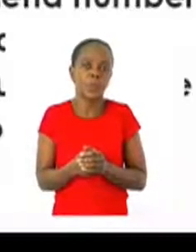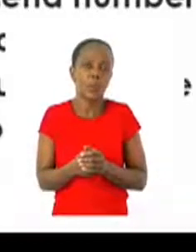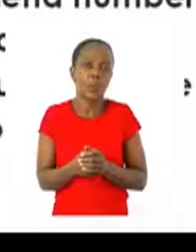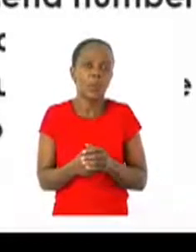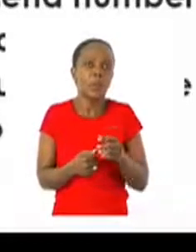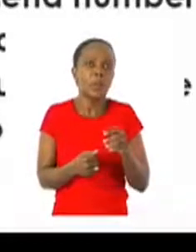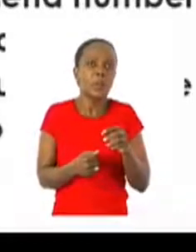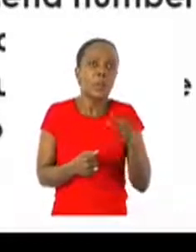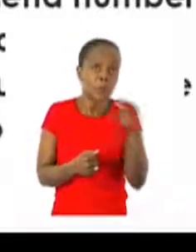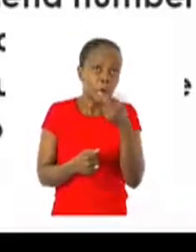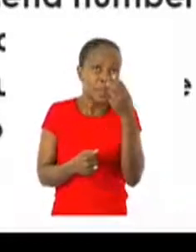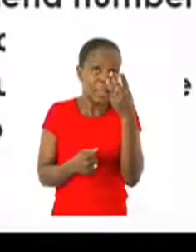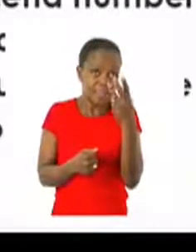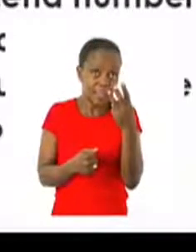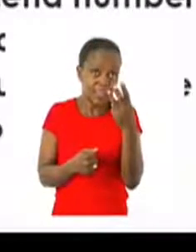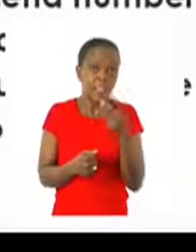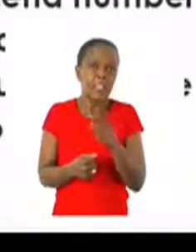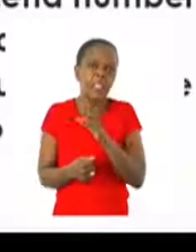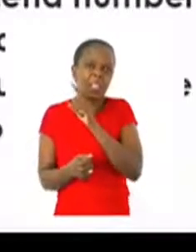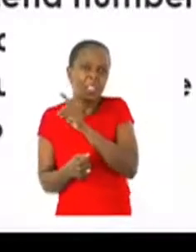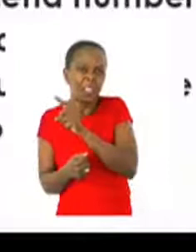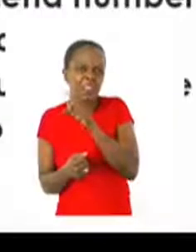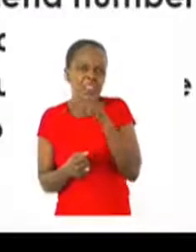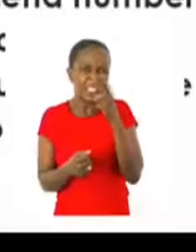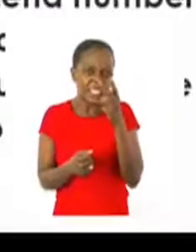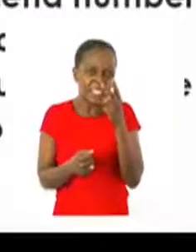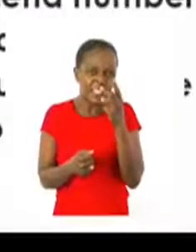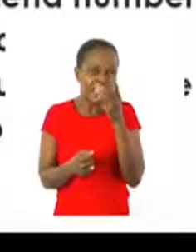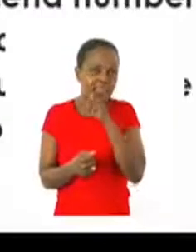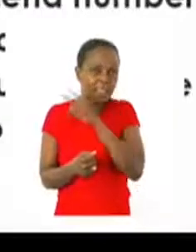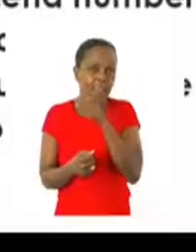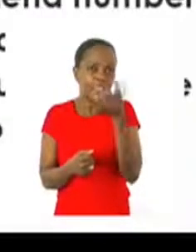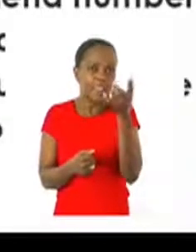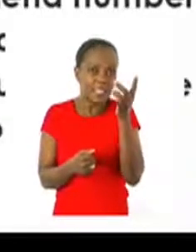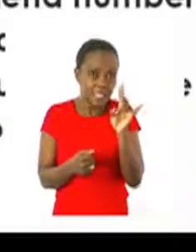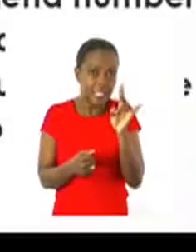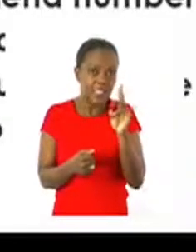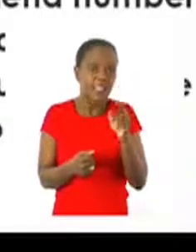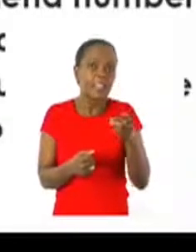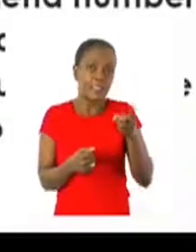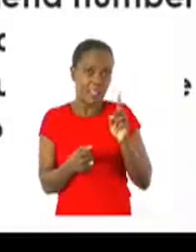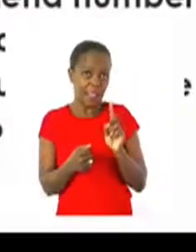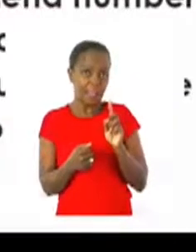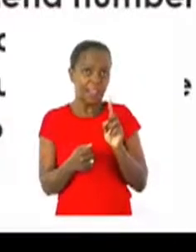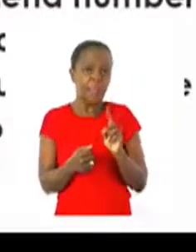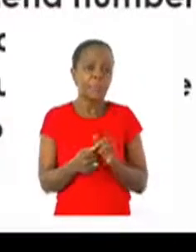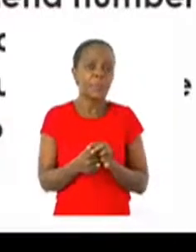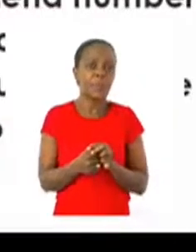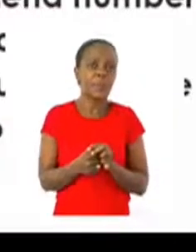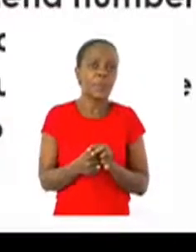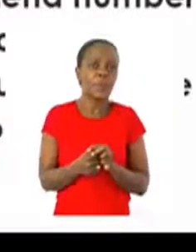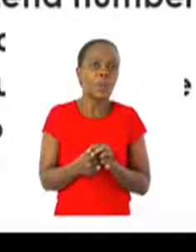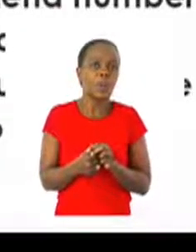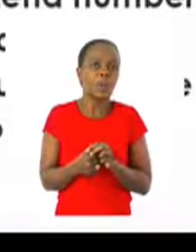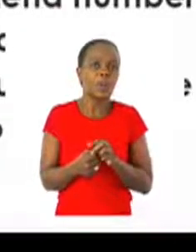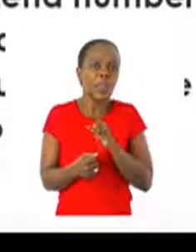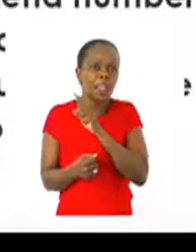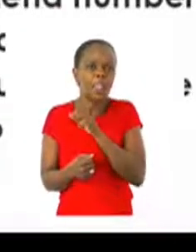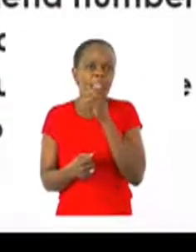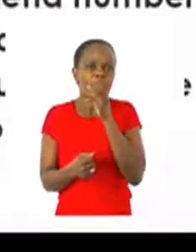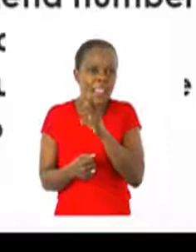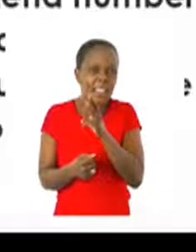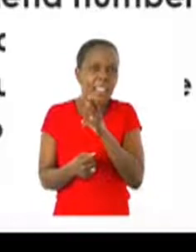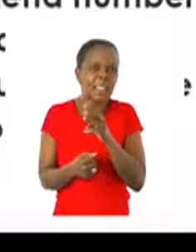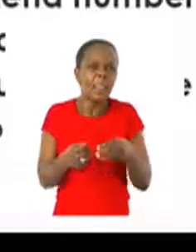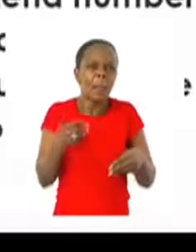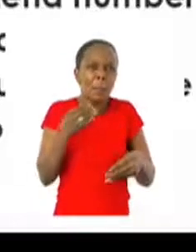3s, 17. Whatever number we're going to add, they have to add up to 17. So 13